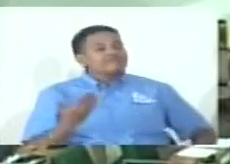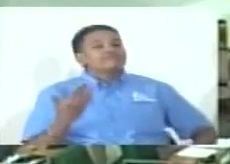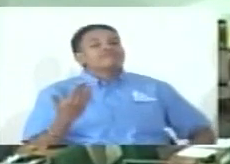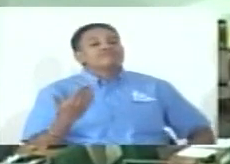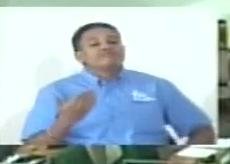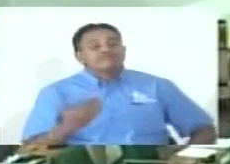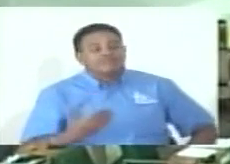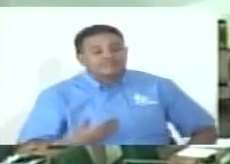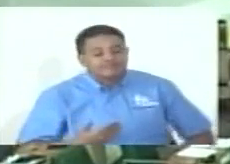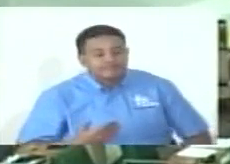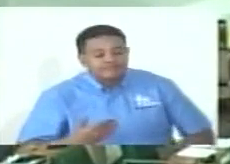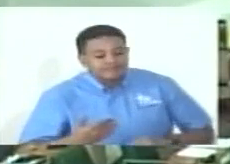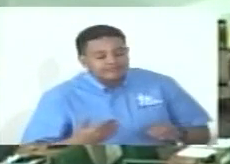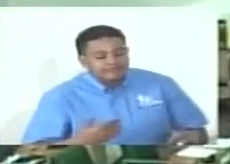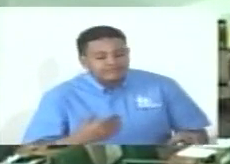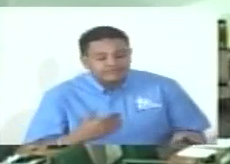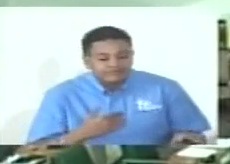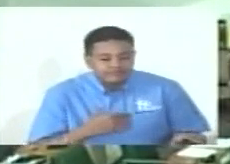no one.